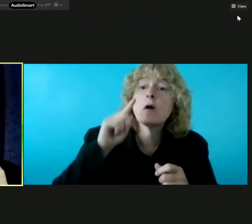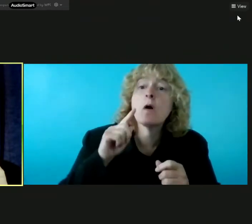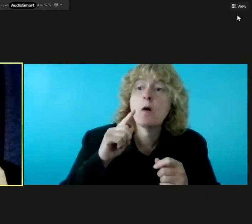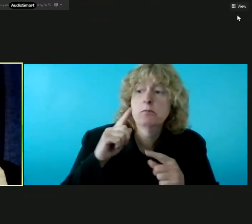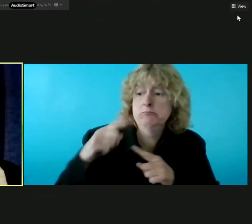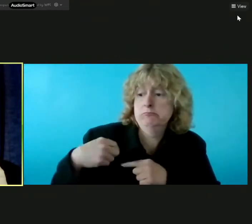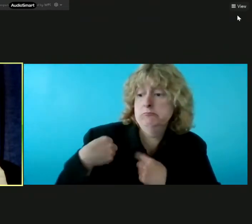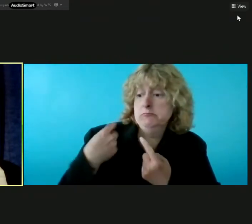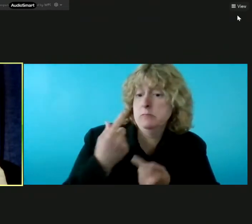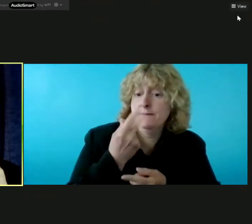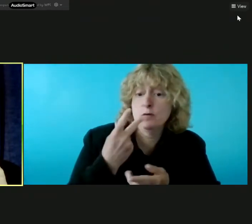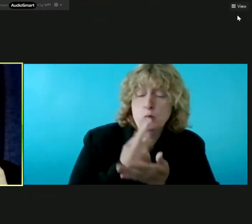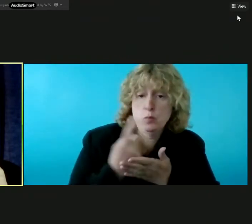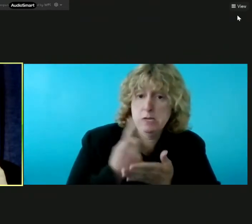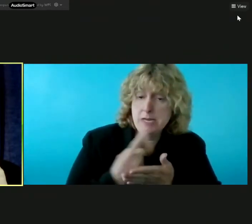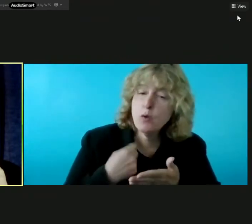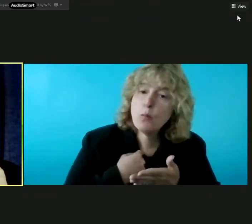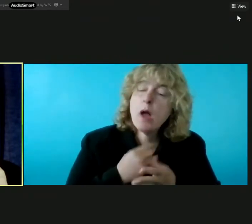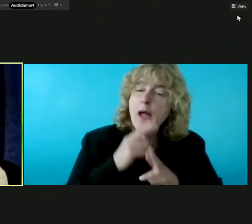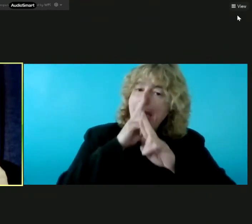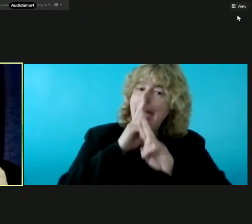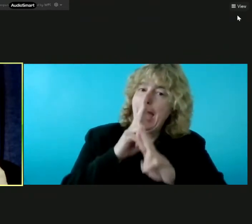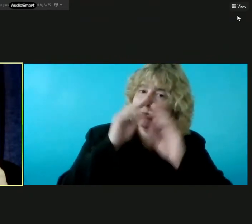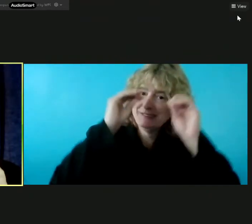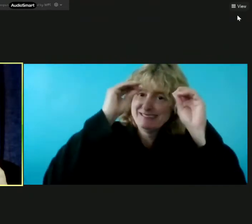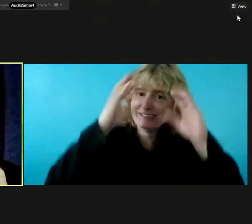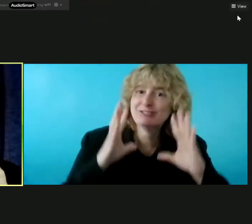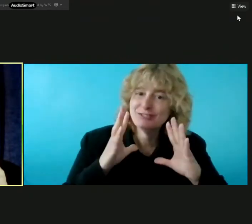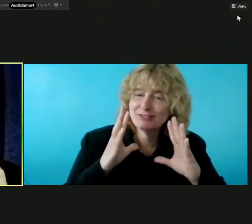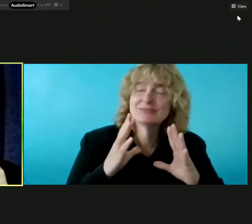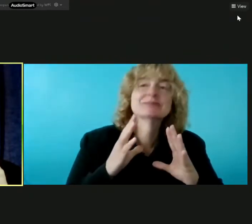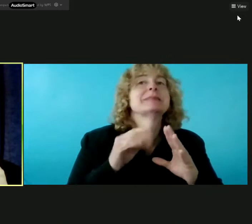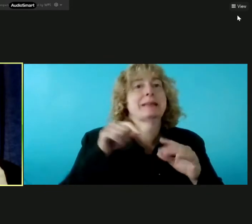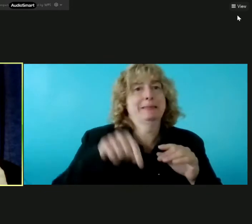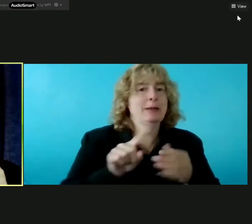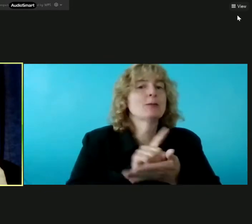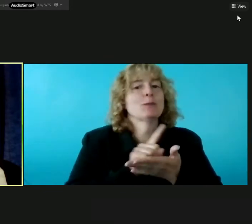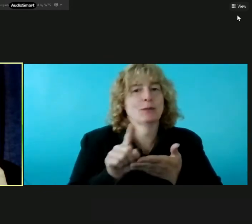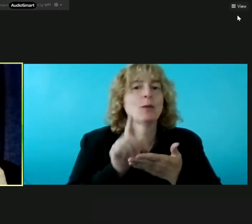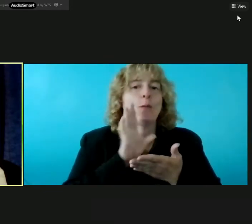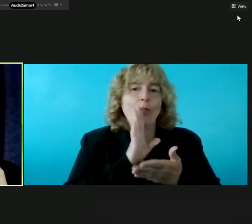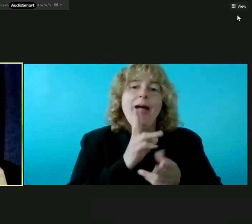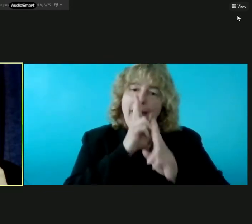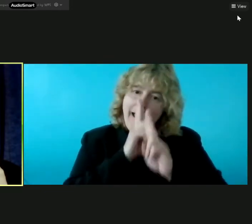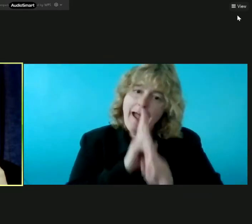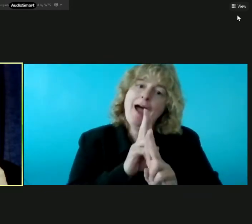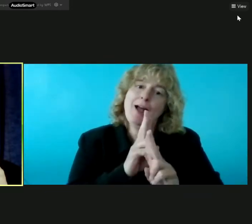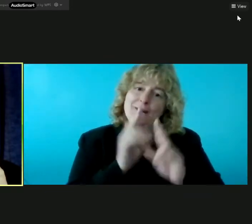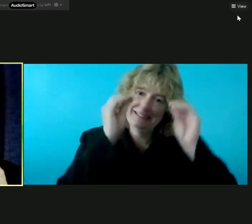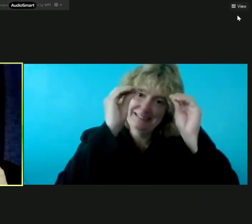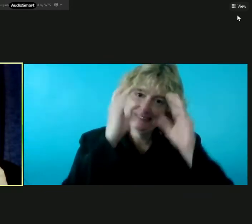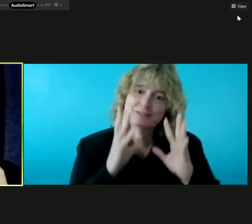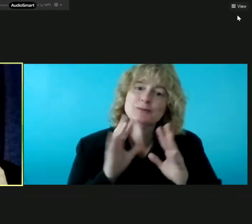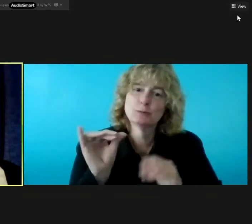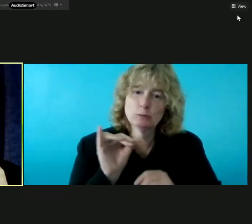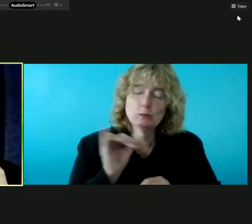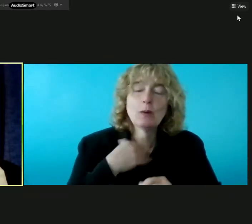been honoring teachers, and this week is not an exception. So I want to welcome